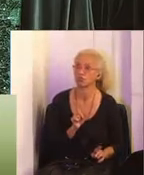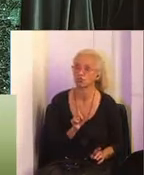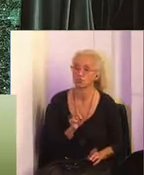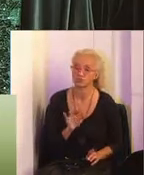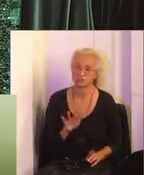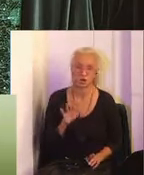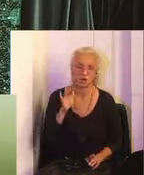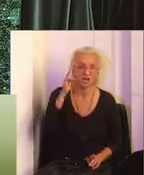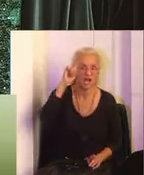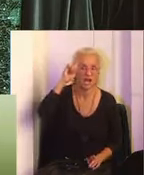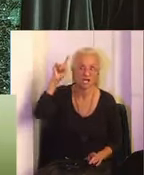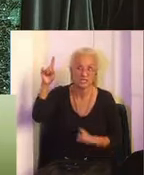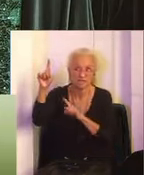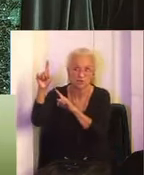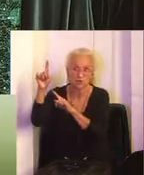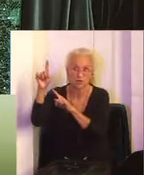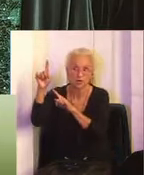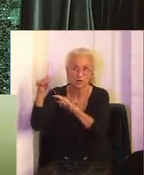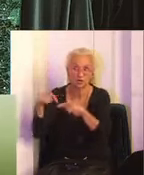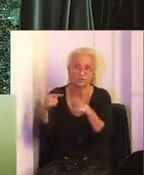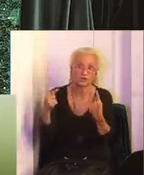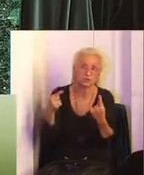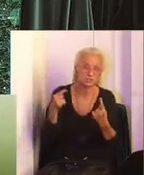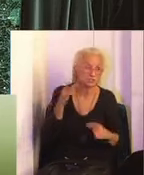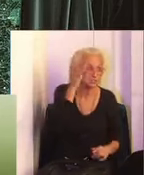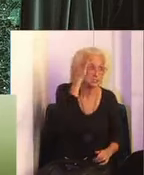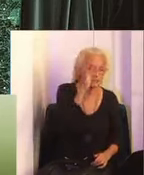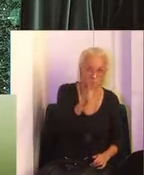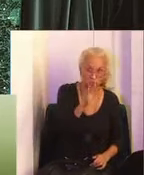Clever versus smart.